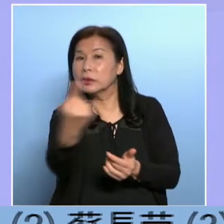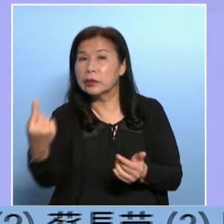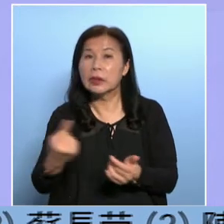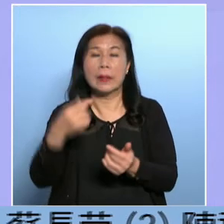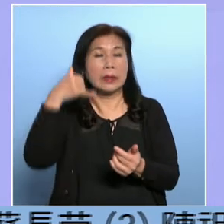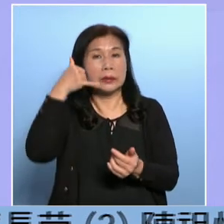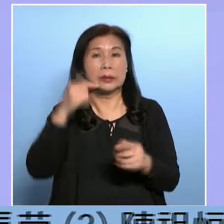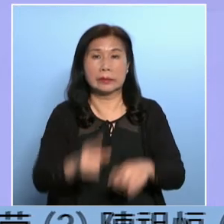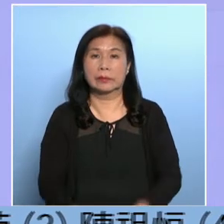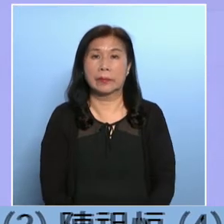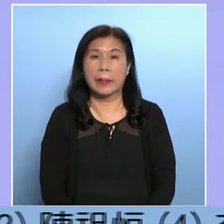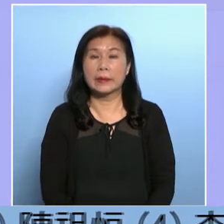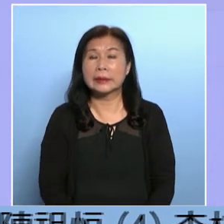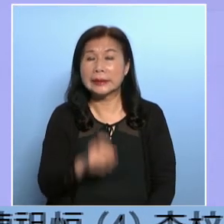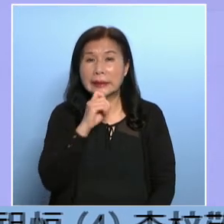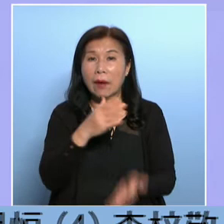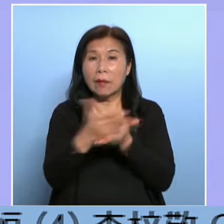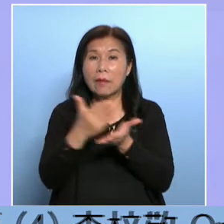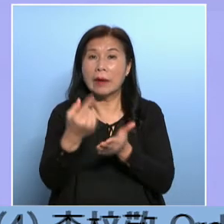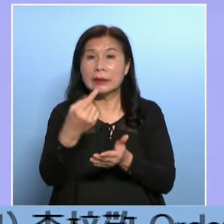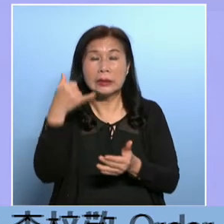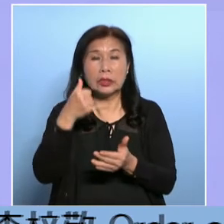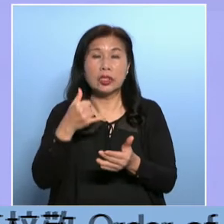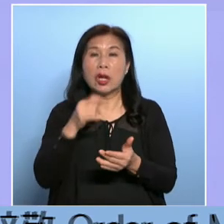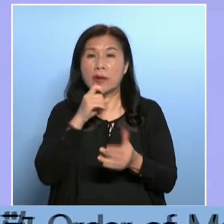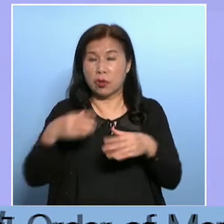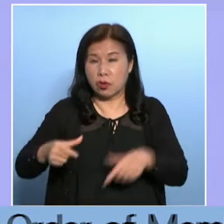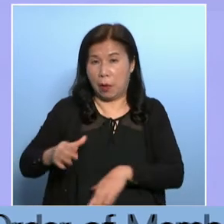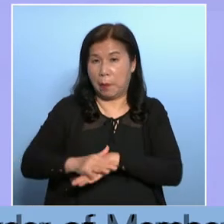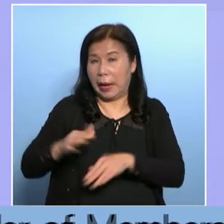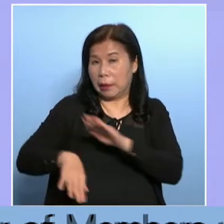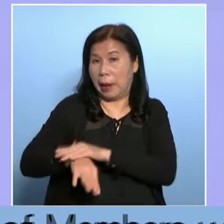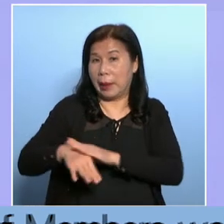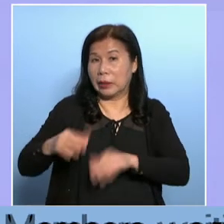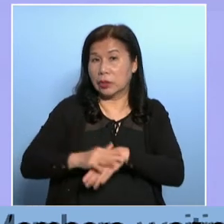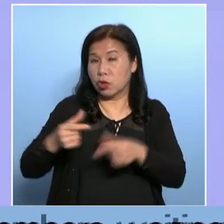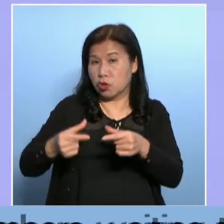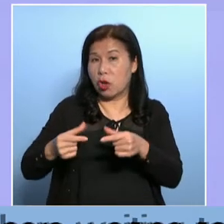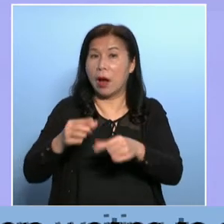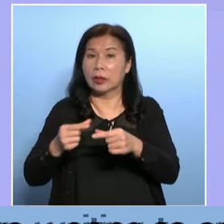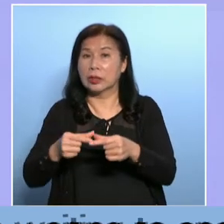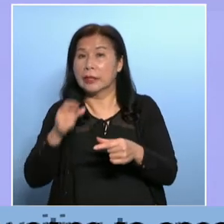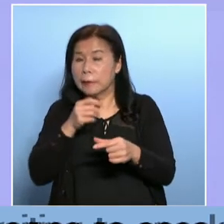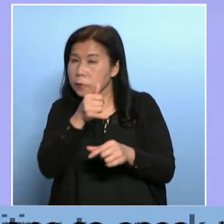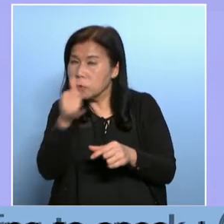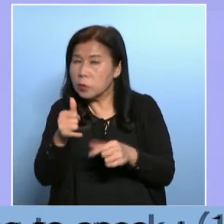they hand out wearable tokens to the seniors who don't know how to use a